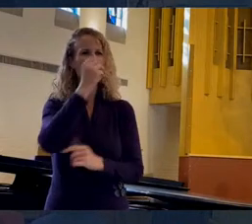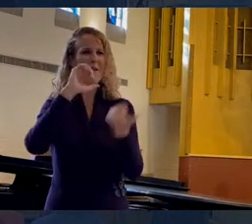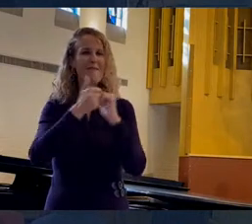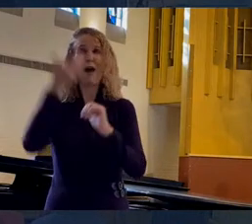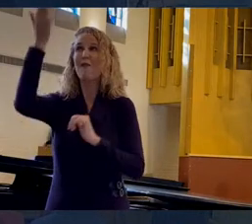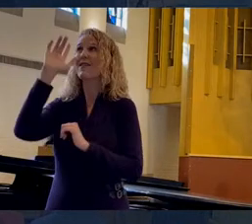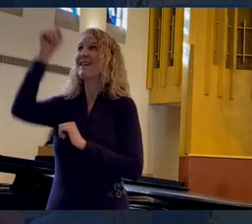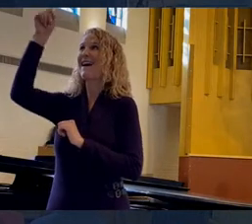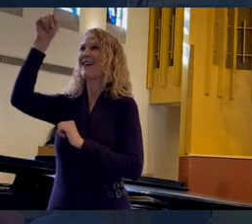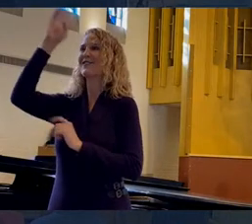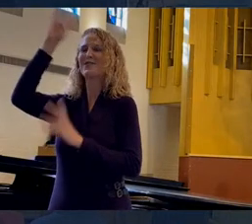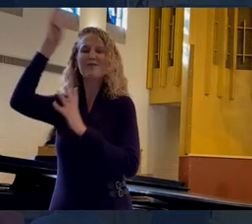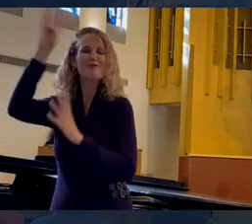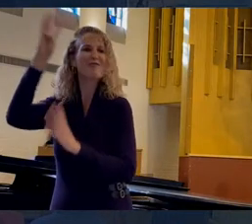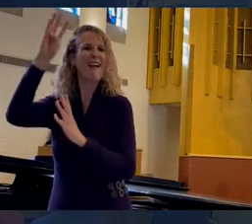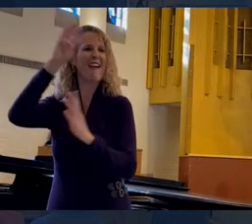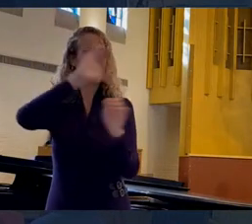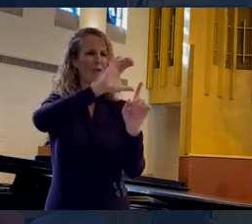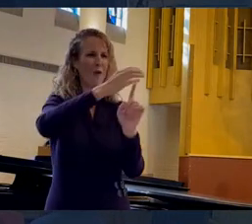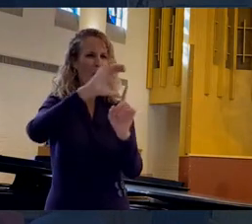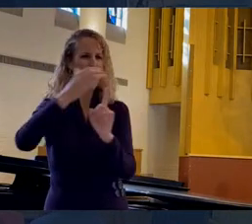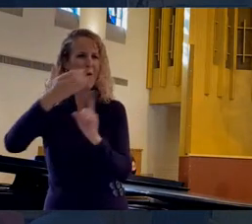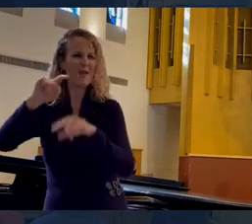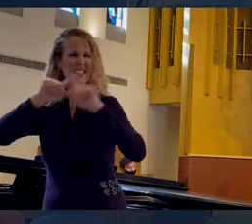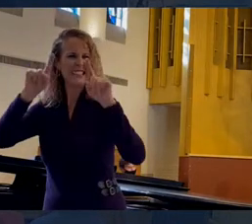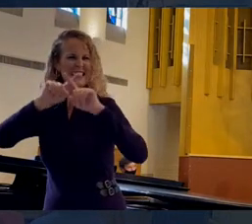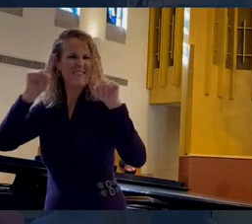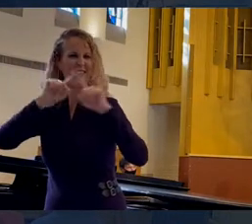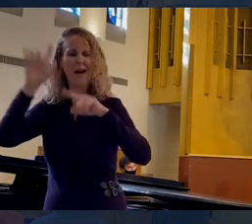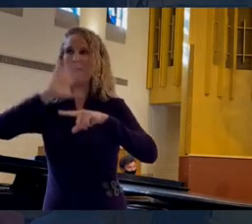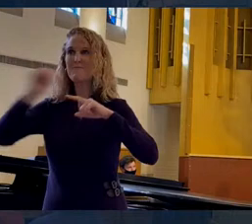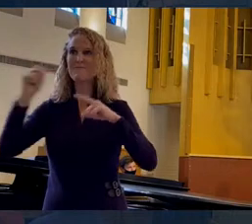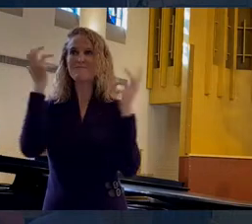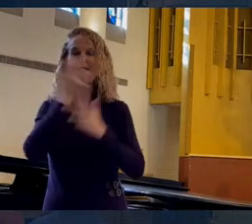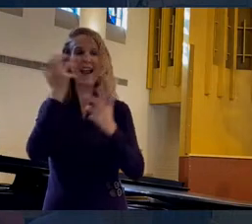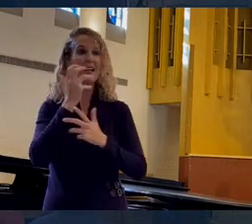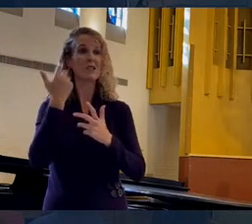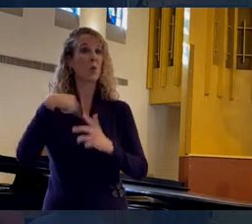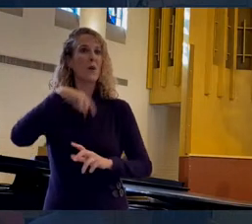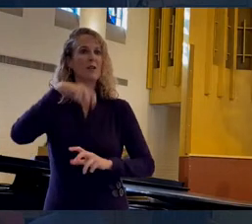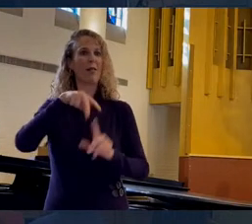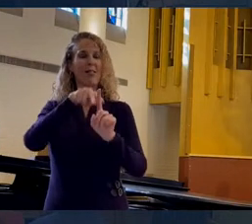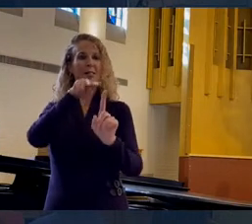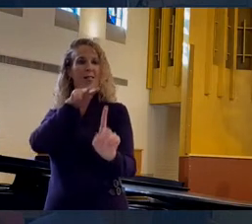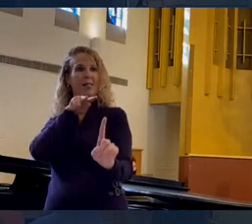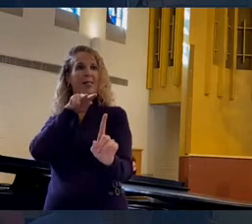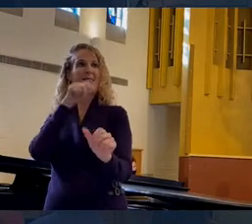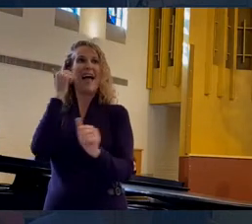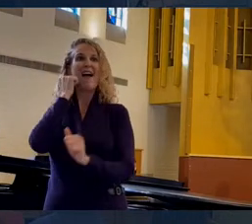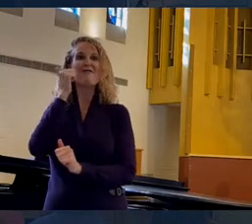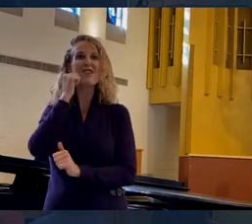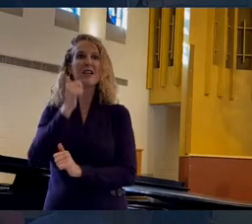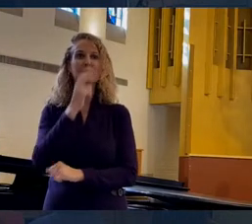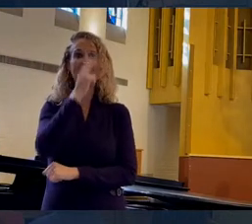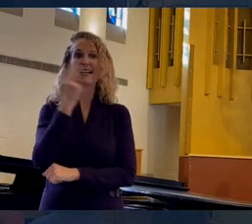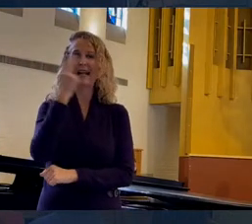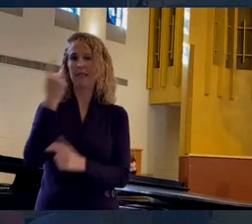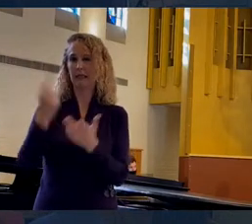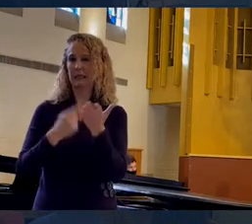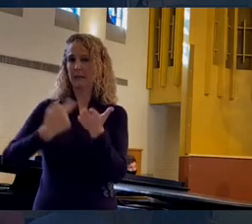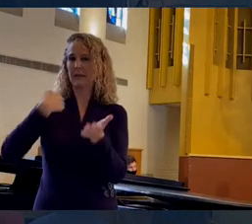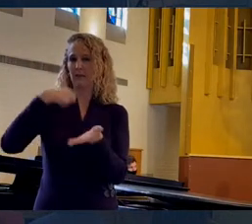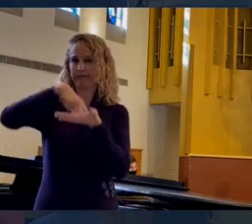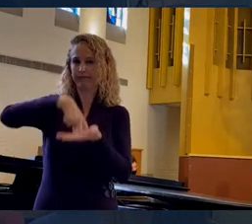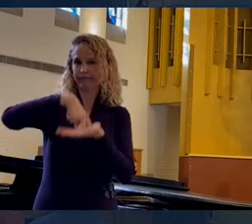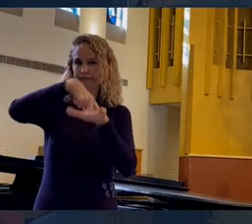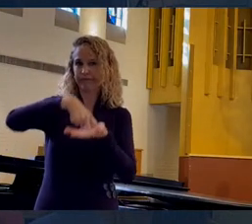the way God creates a culture that are different and so amazing, we should all stand back and be in awe every day. Catholics like to kneel